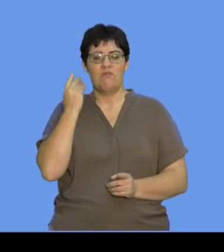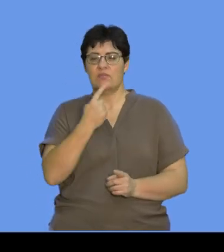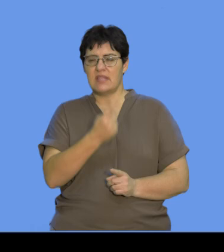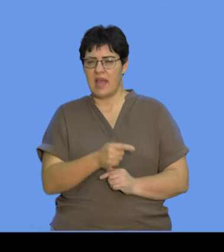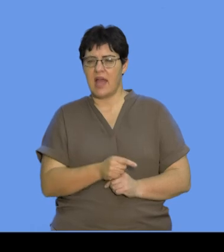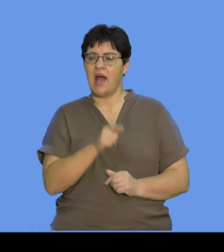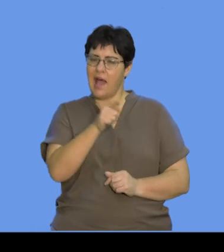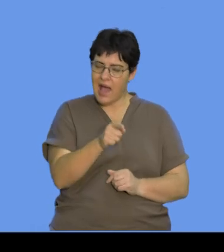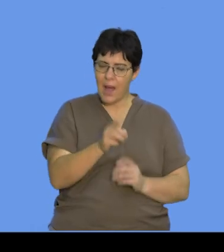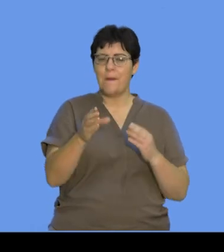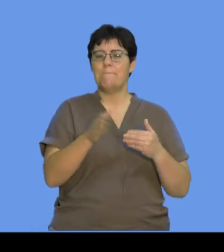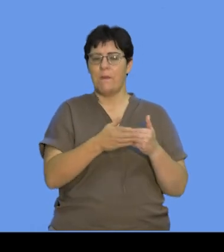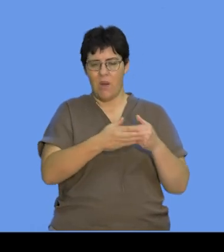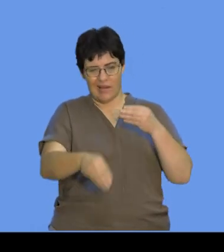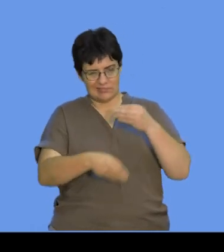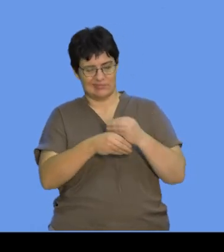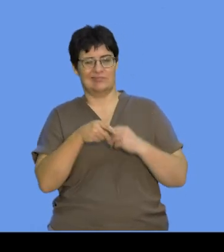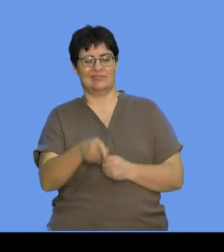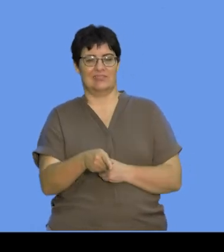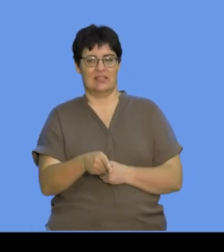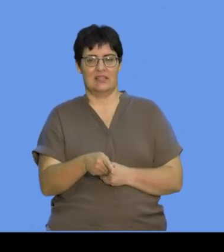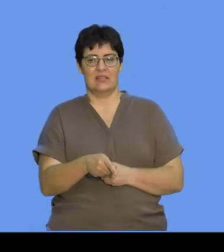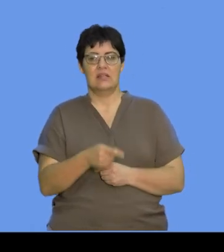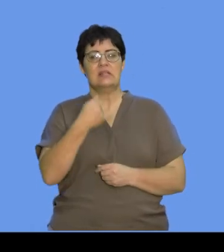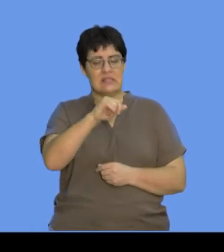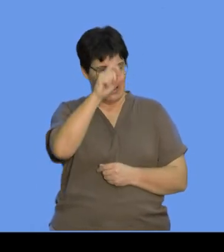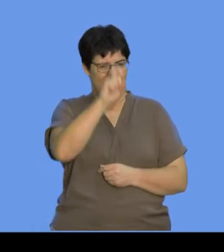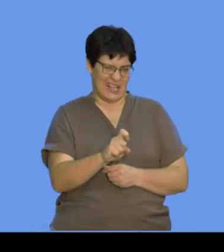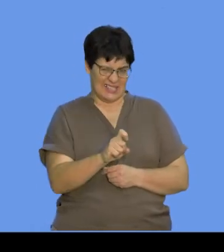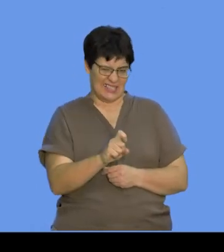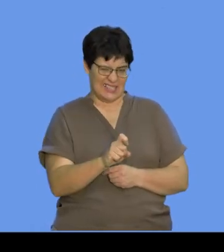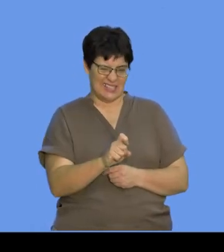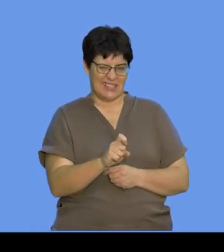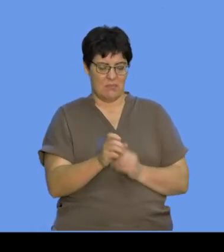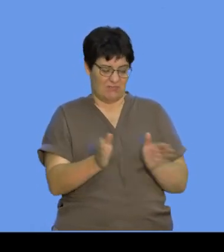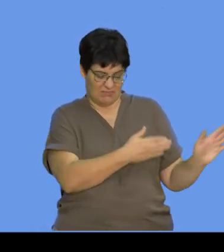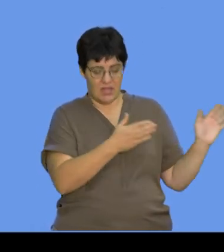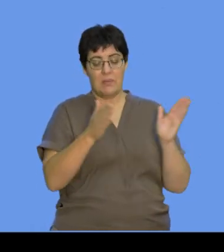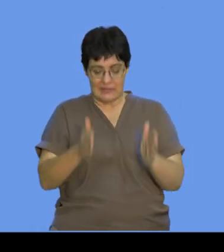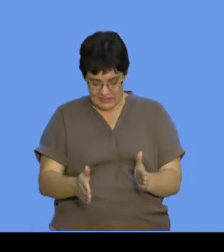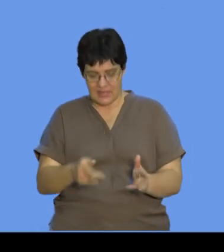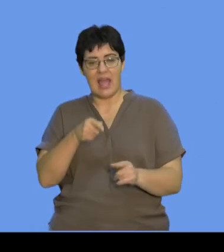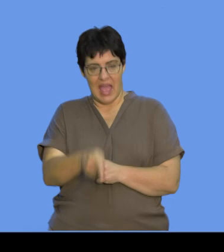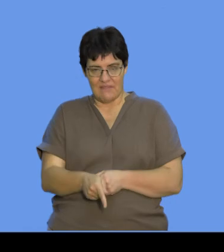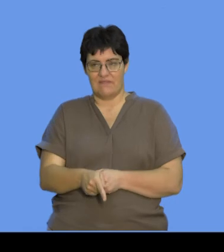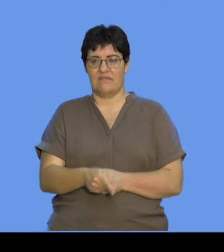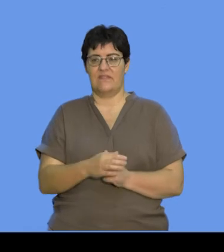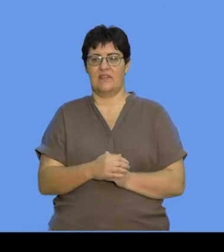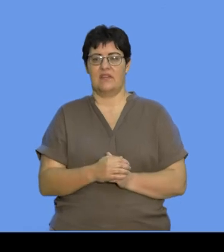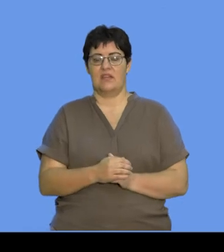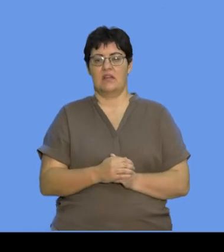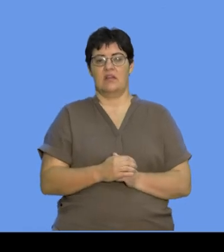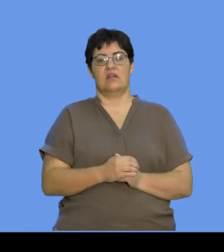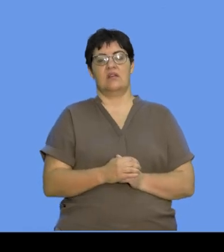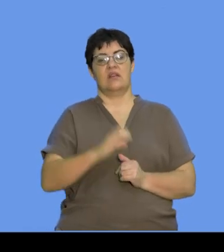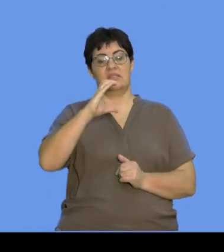another substance, which we still call it X because it's unknown. It contains chloride ions, okay? That's the first clue.